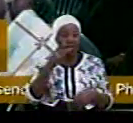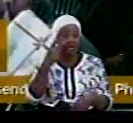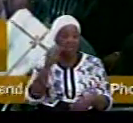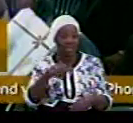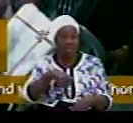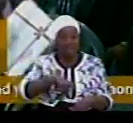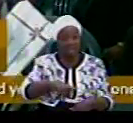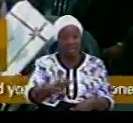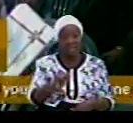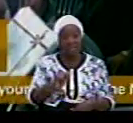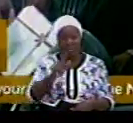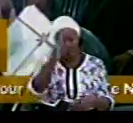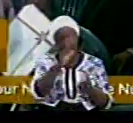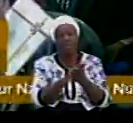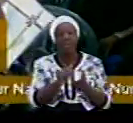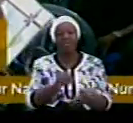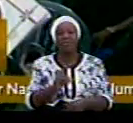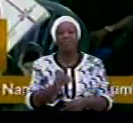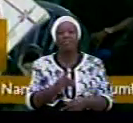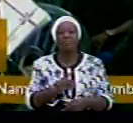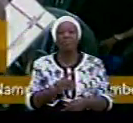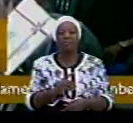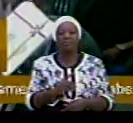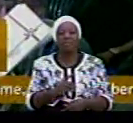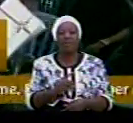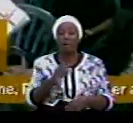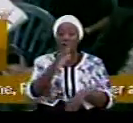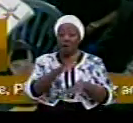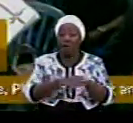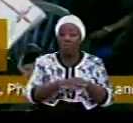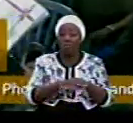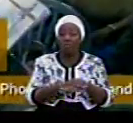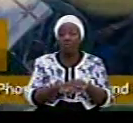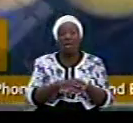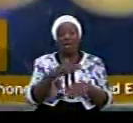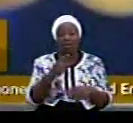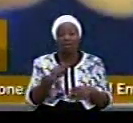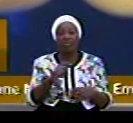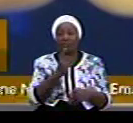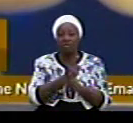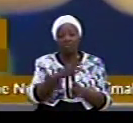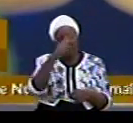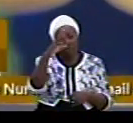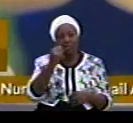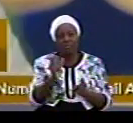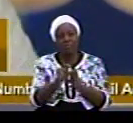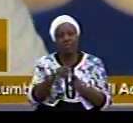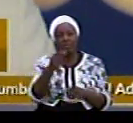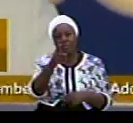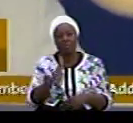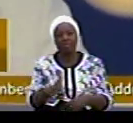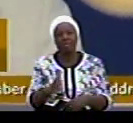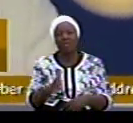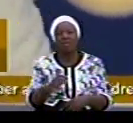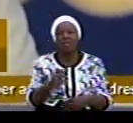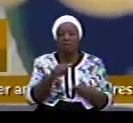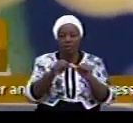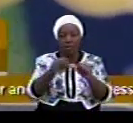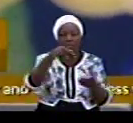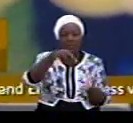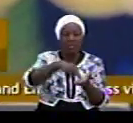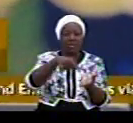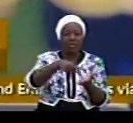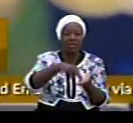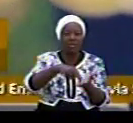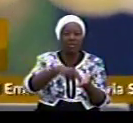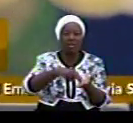yet believed on the basis of the word. Keep on standing. State pastor is coming to